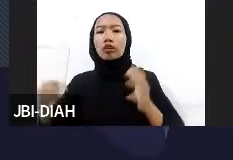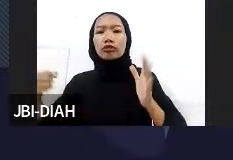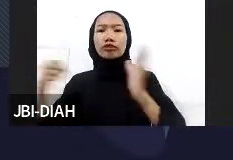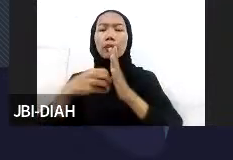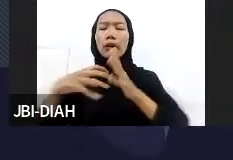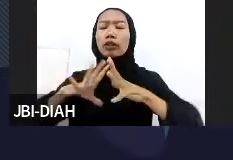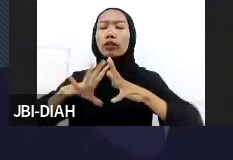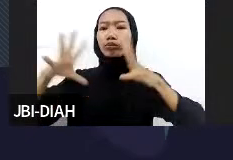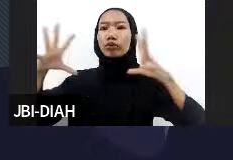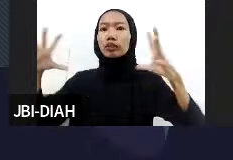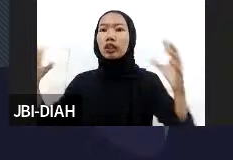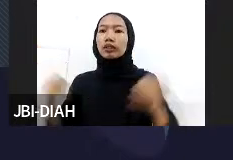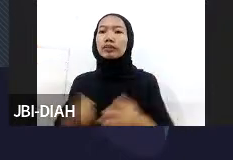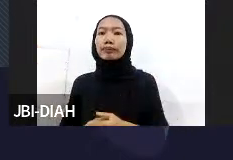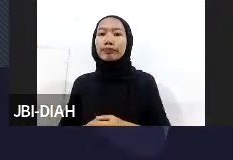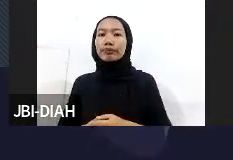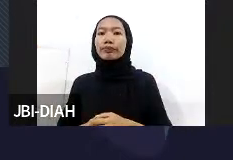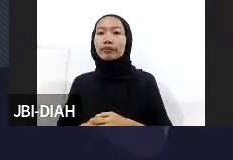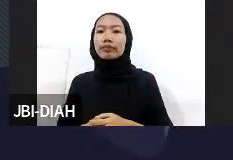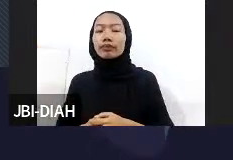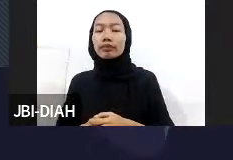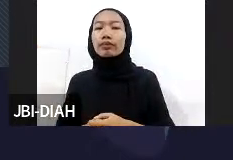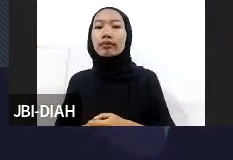start until